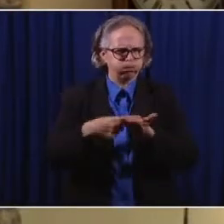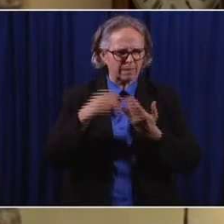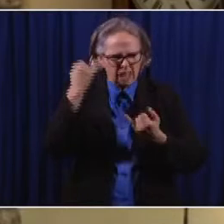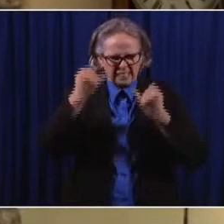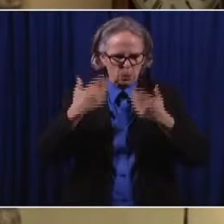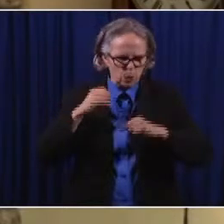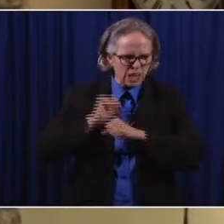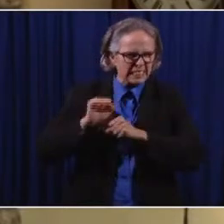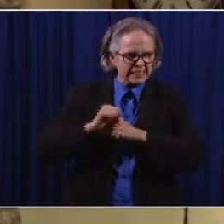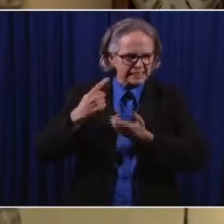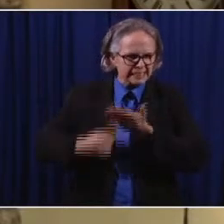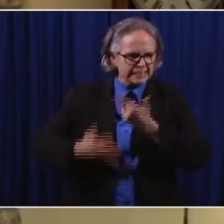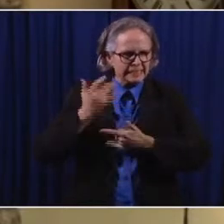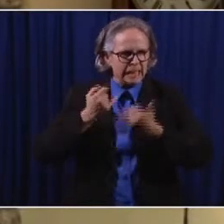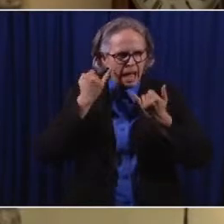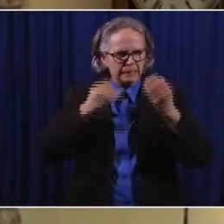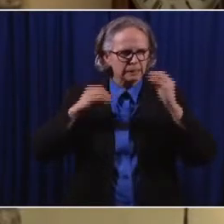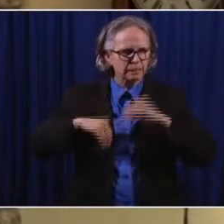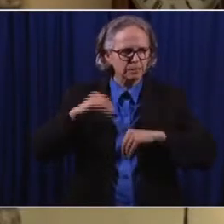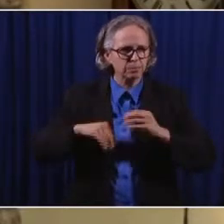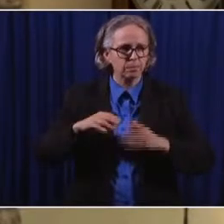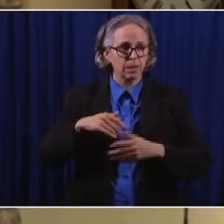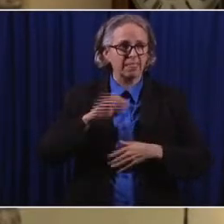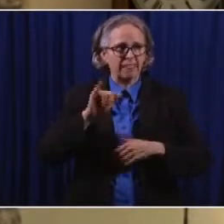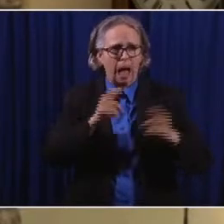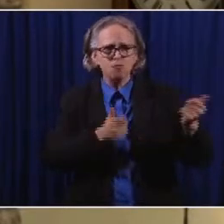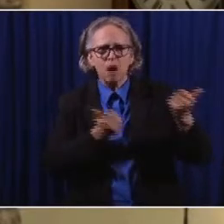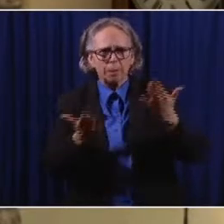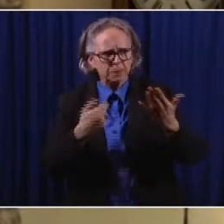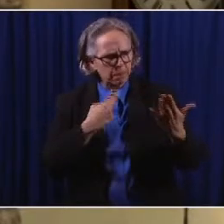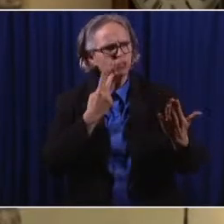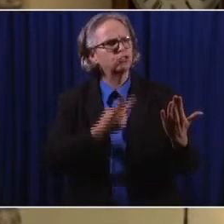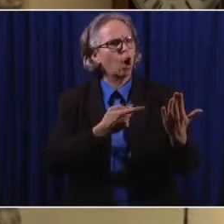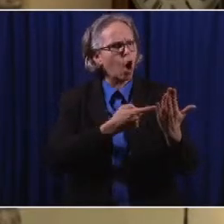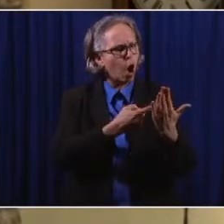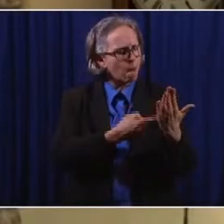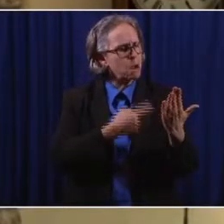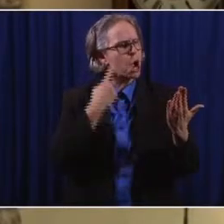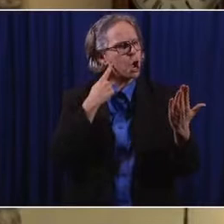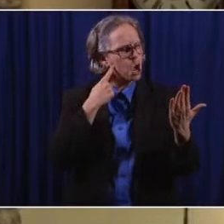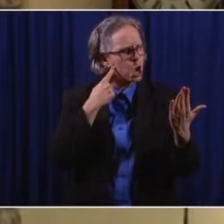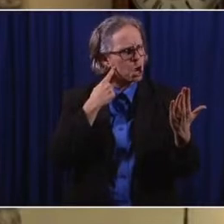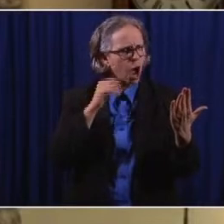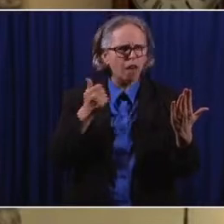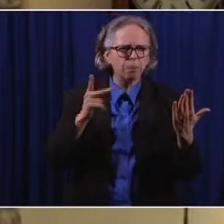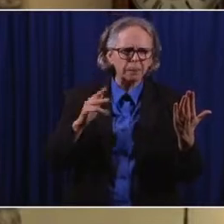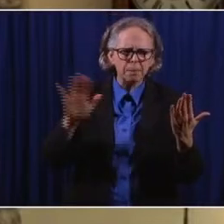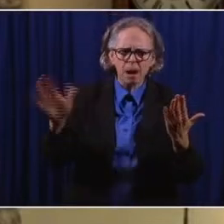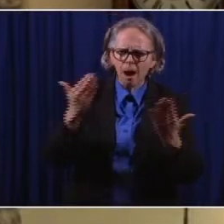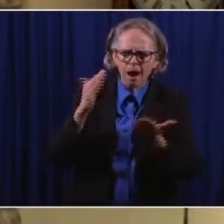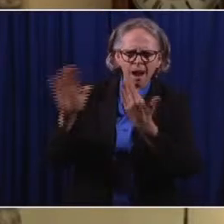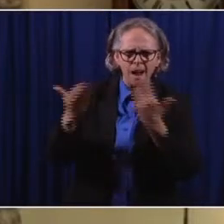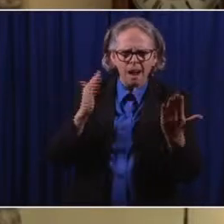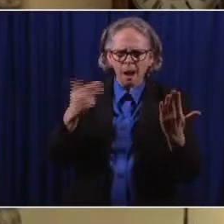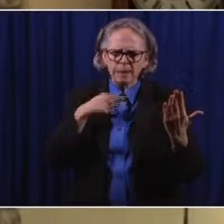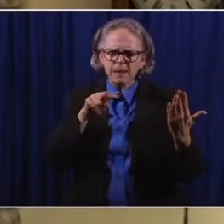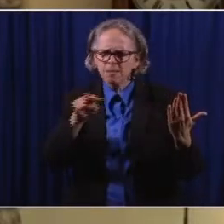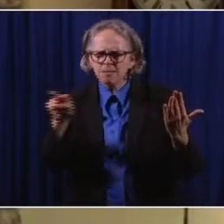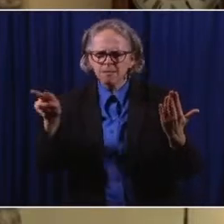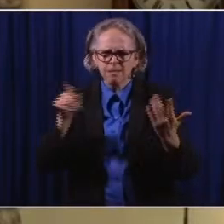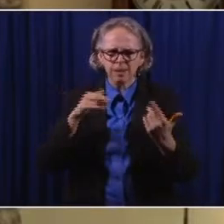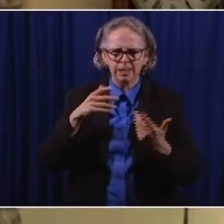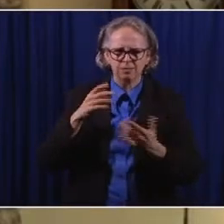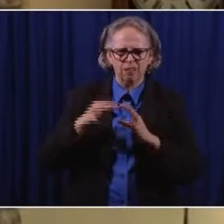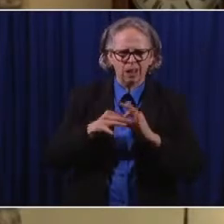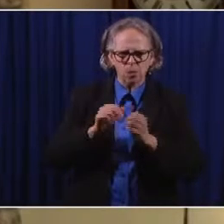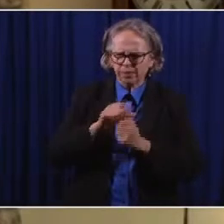that out, and we've received recommendations from other people. Talking with members of the legislature about this. We should